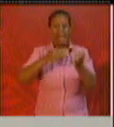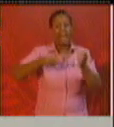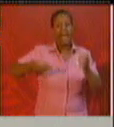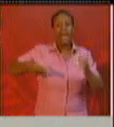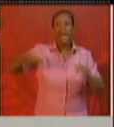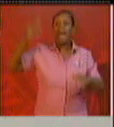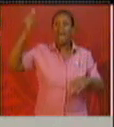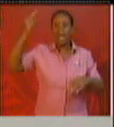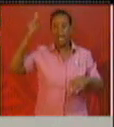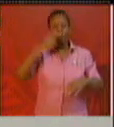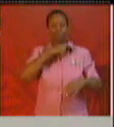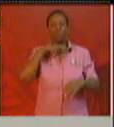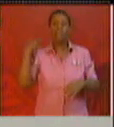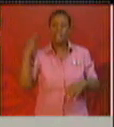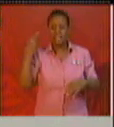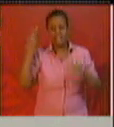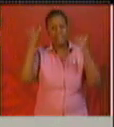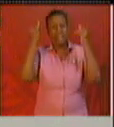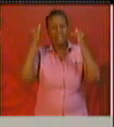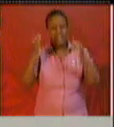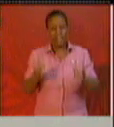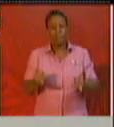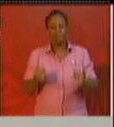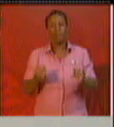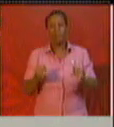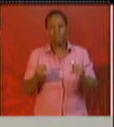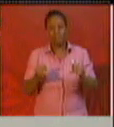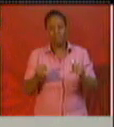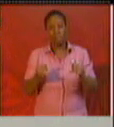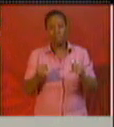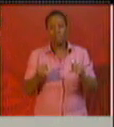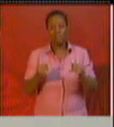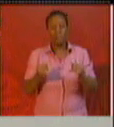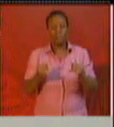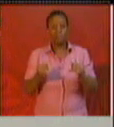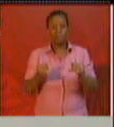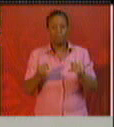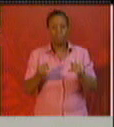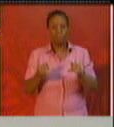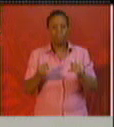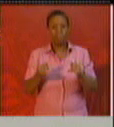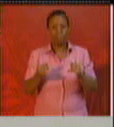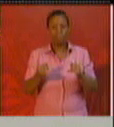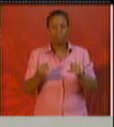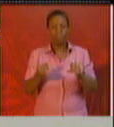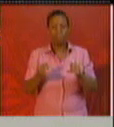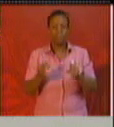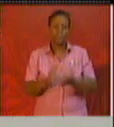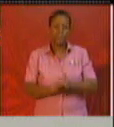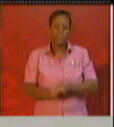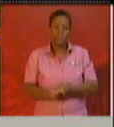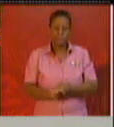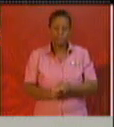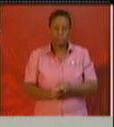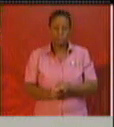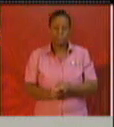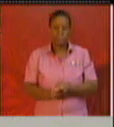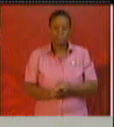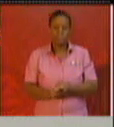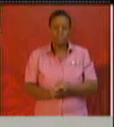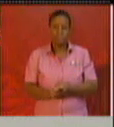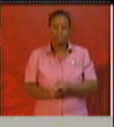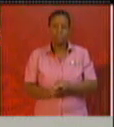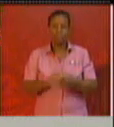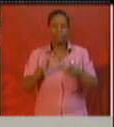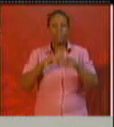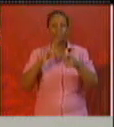at increased risk either of being exposed or of having adverse outcomes. And as we get additional vaccine, then we